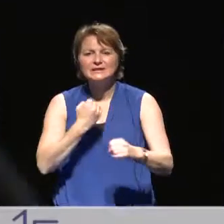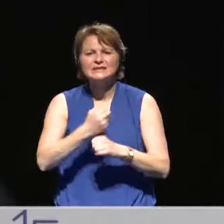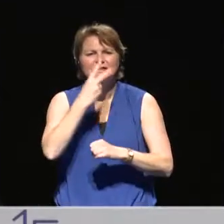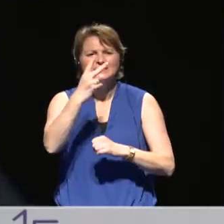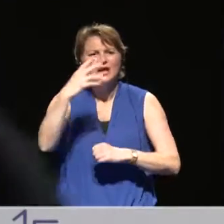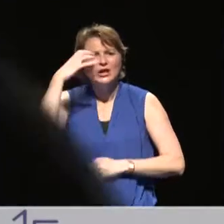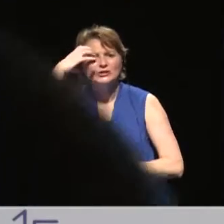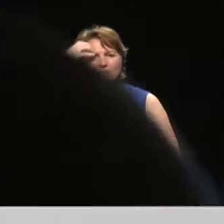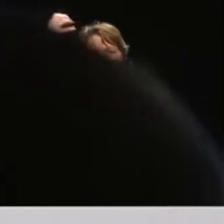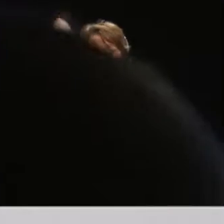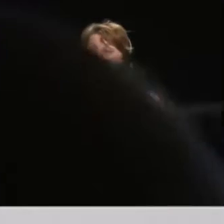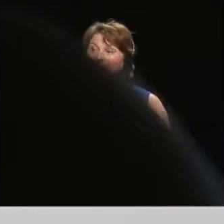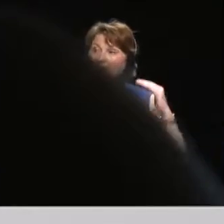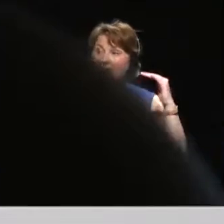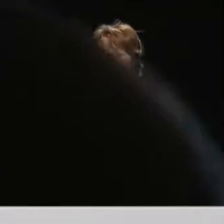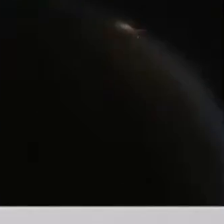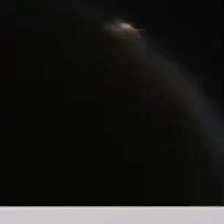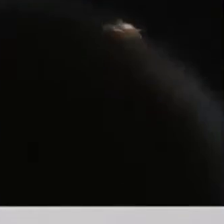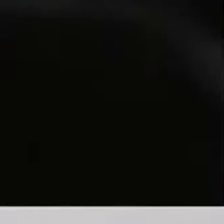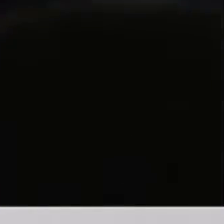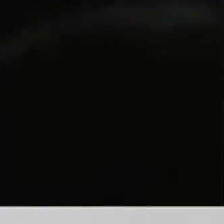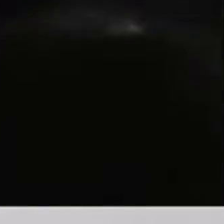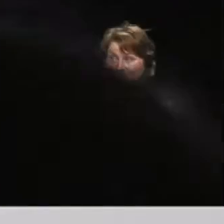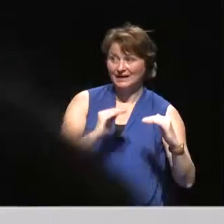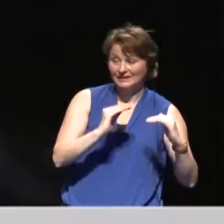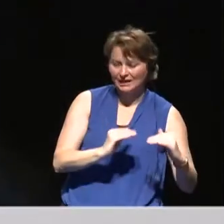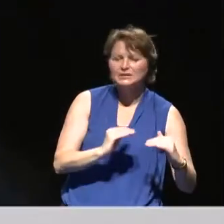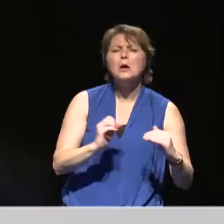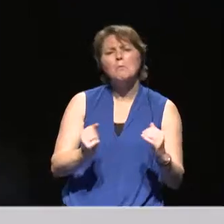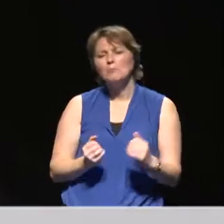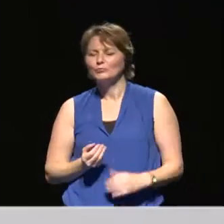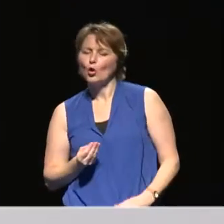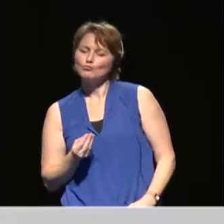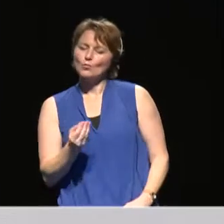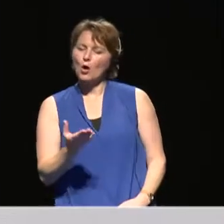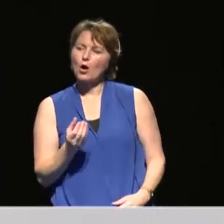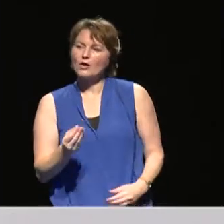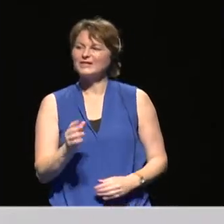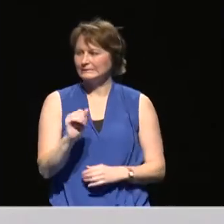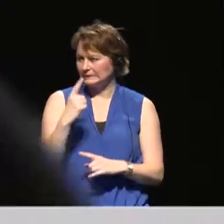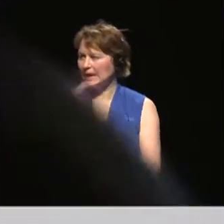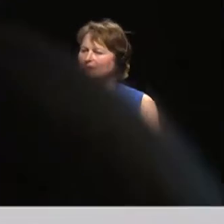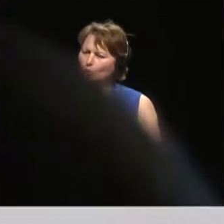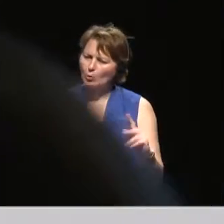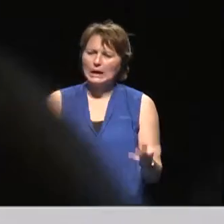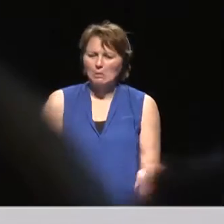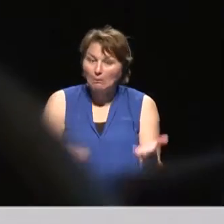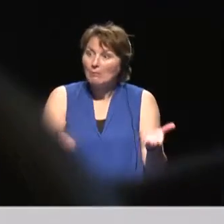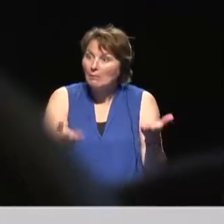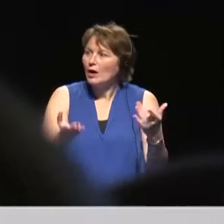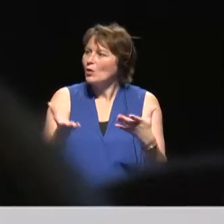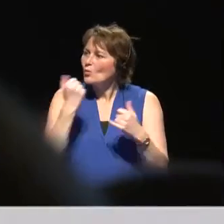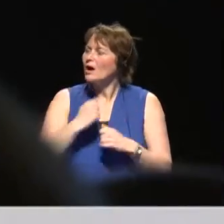countries lowering, of course, tax rates and offering various types of tax incentives and exemptions with the aim of